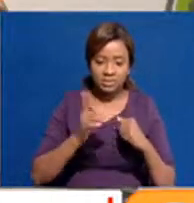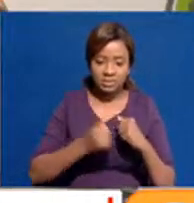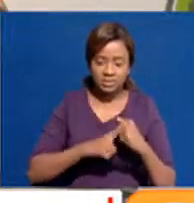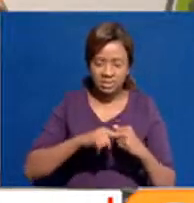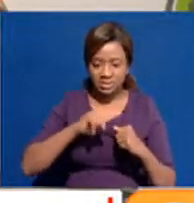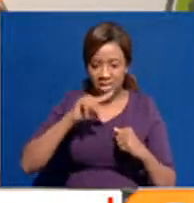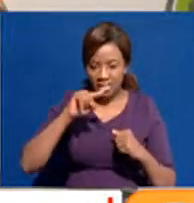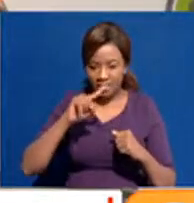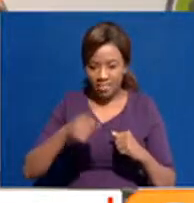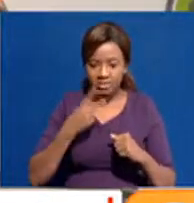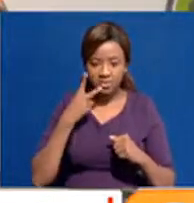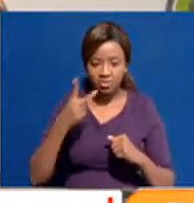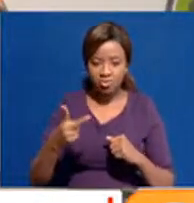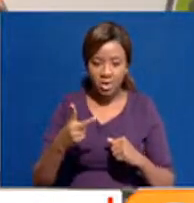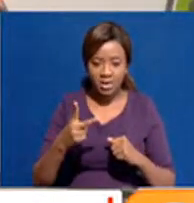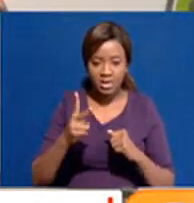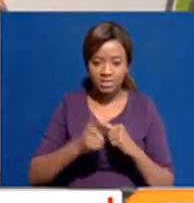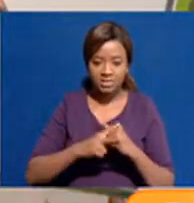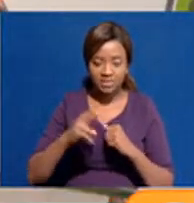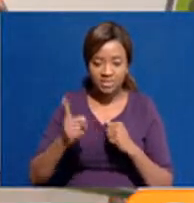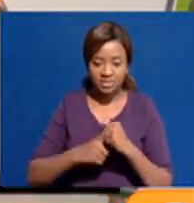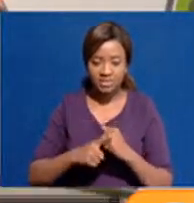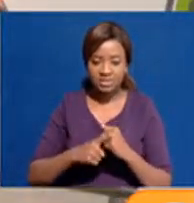6,276 new members, up from